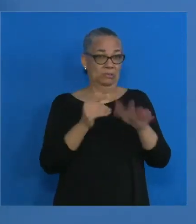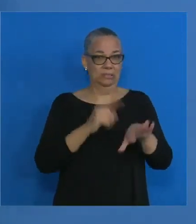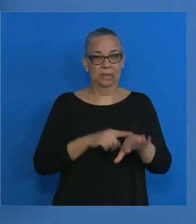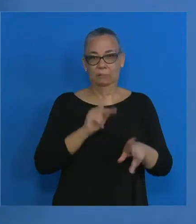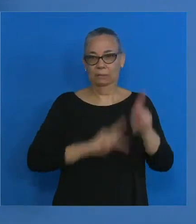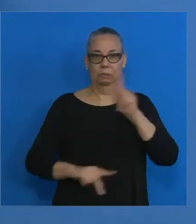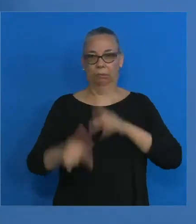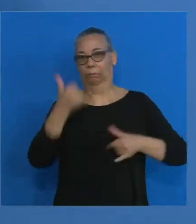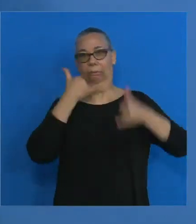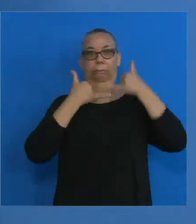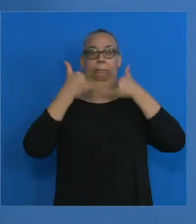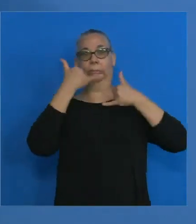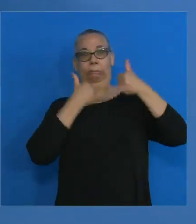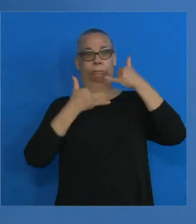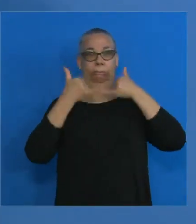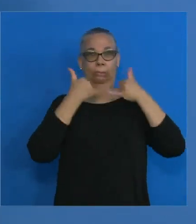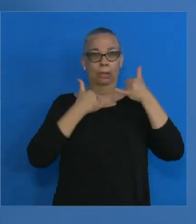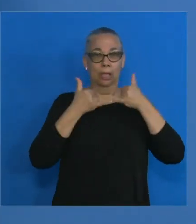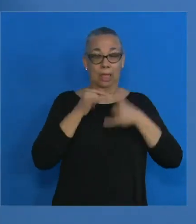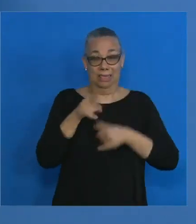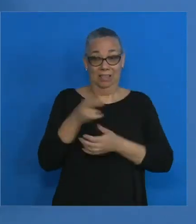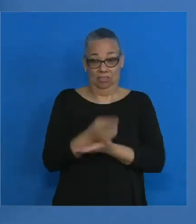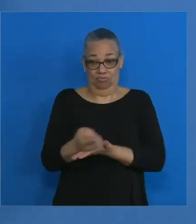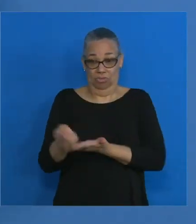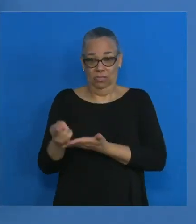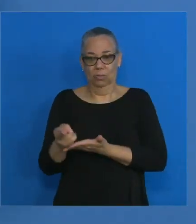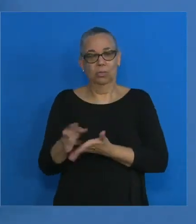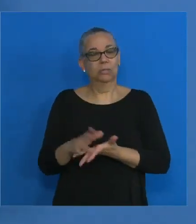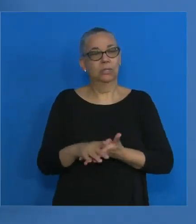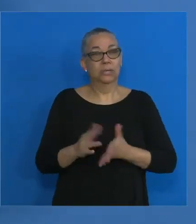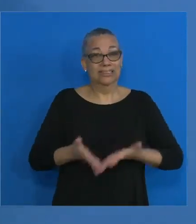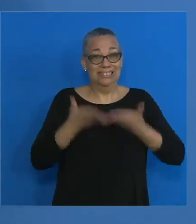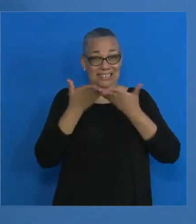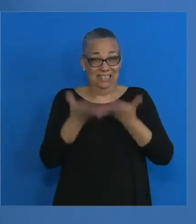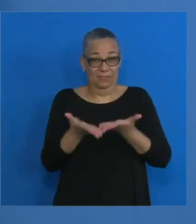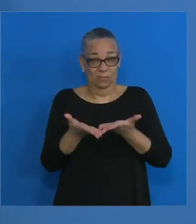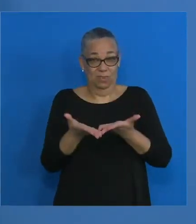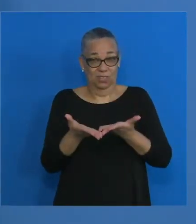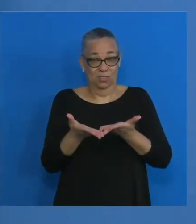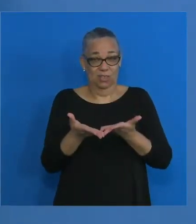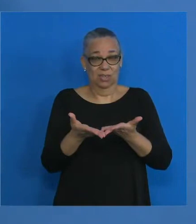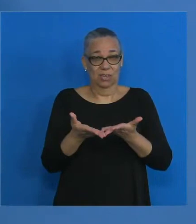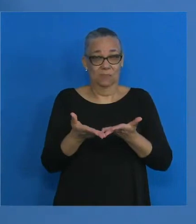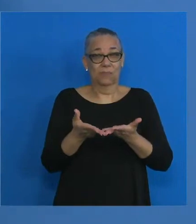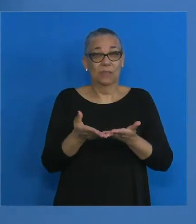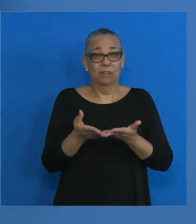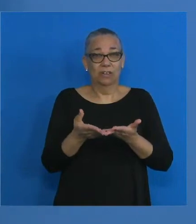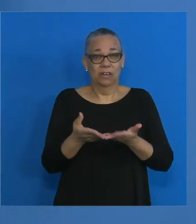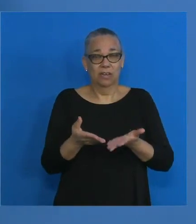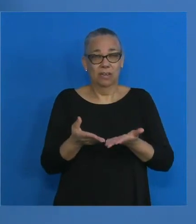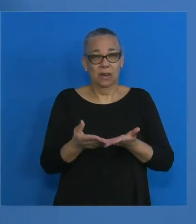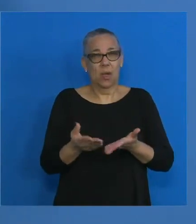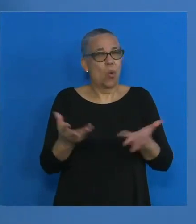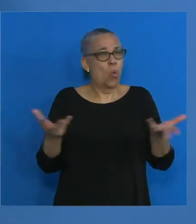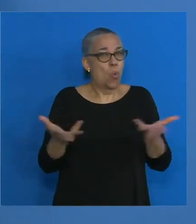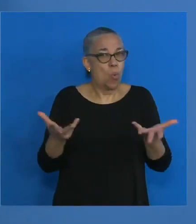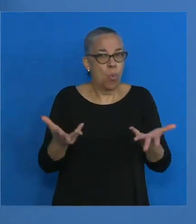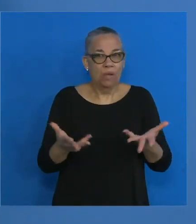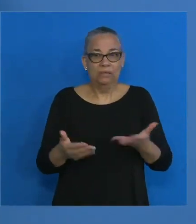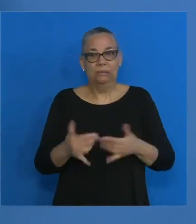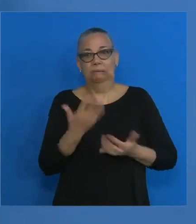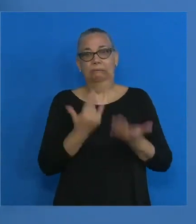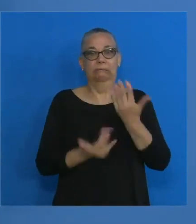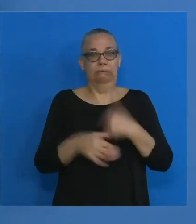the COVID hotline, who are there as a resource to provide as much information they get. People will call the COVID hotline to say, what's the fire department's